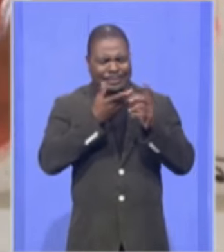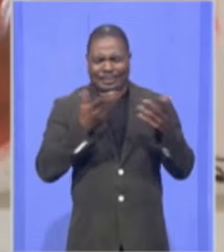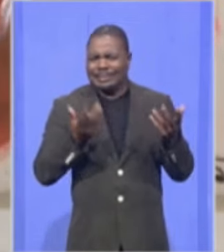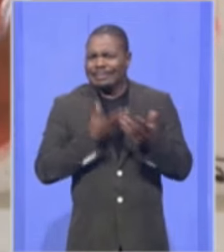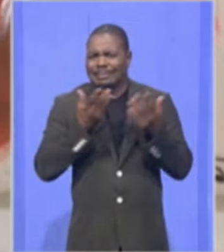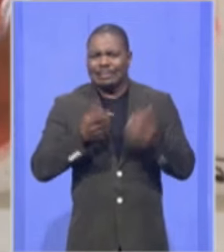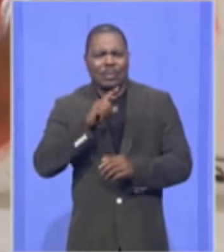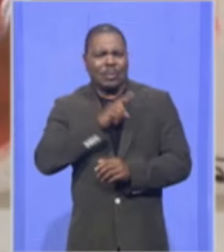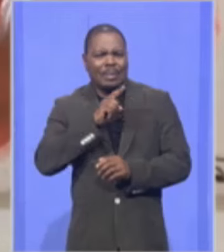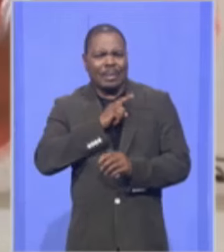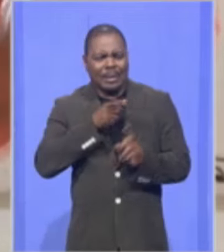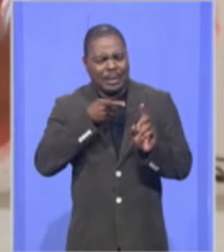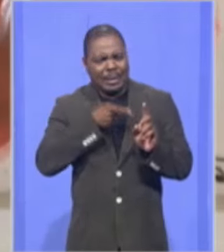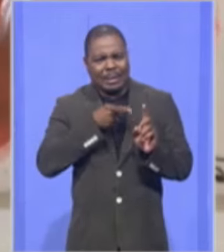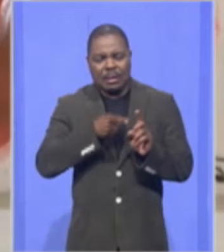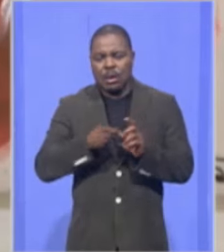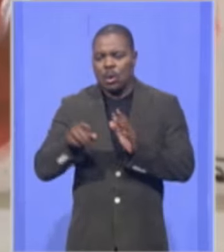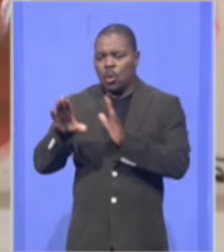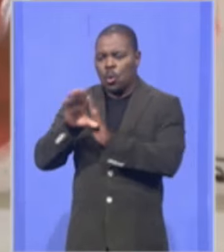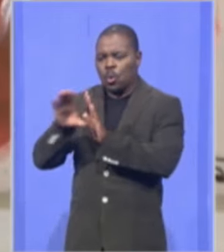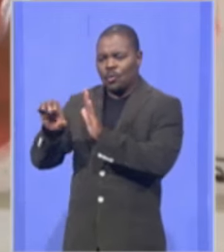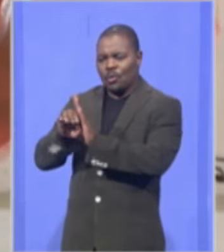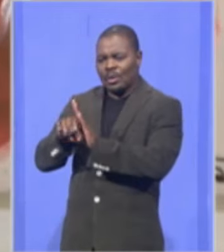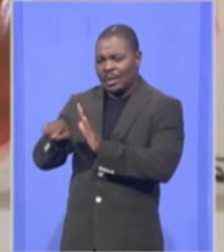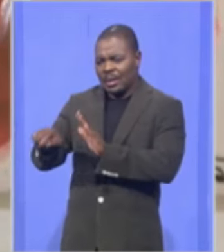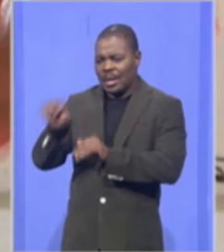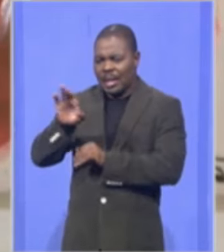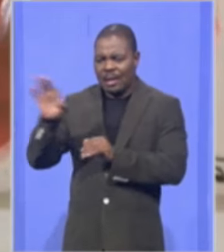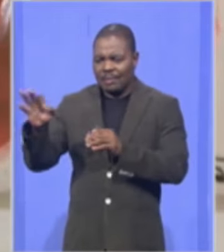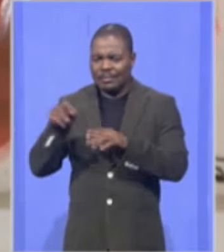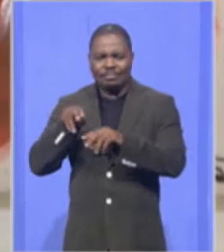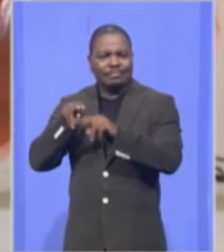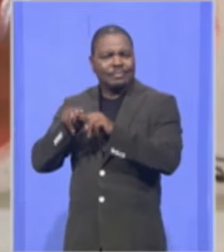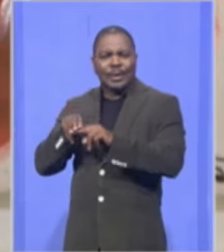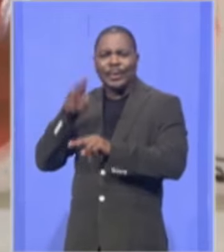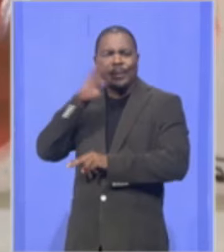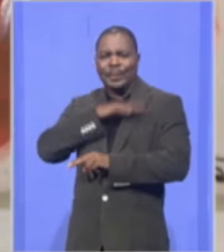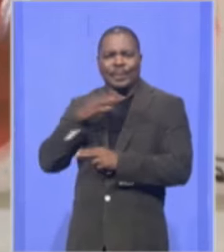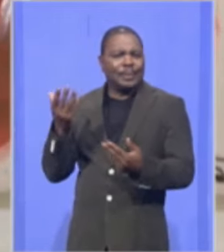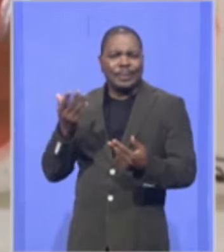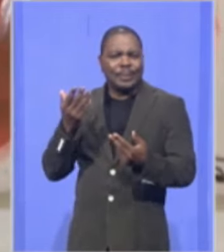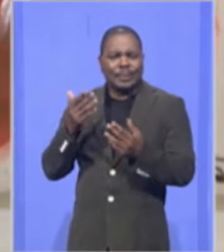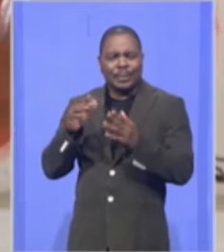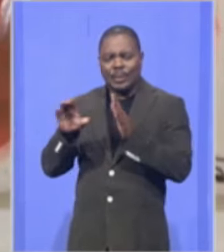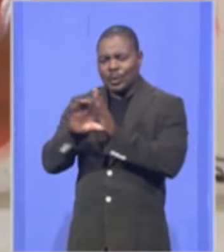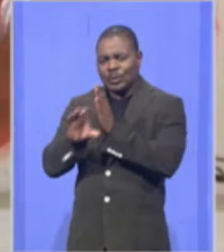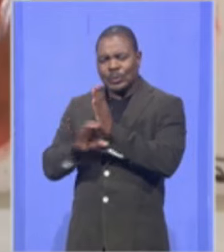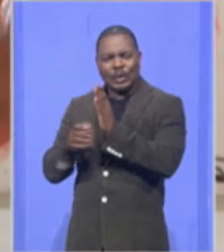rely on the code of conduct of the EFF summoned by its constitution,